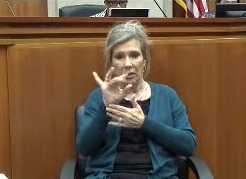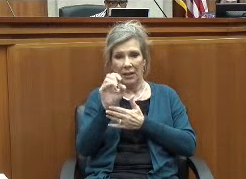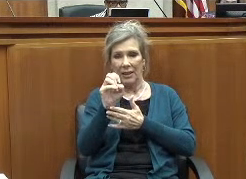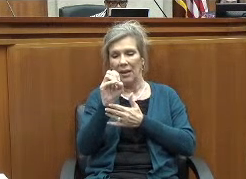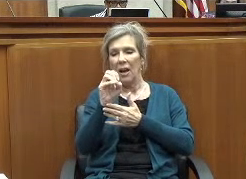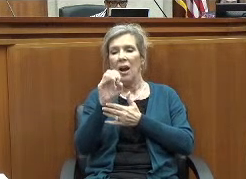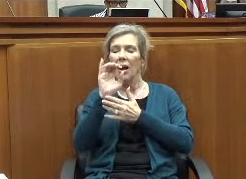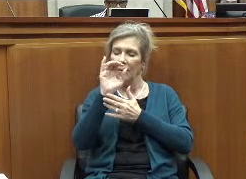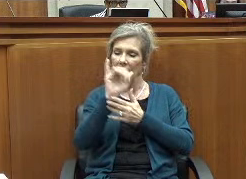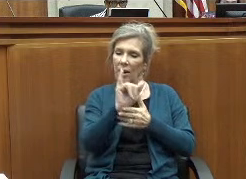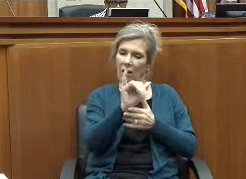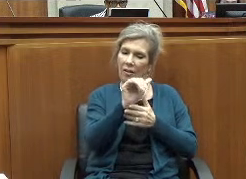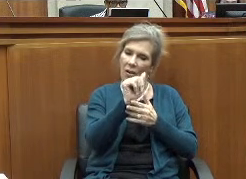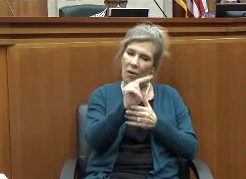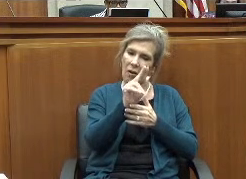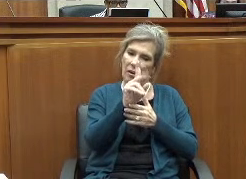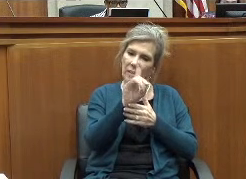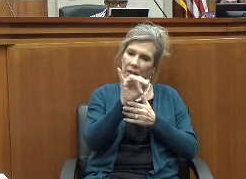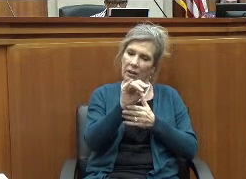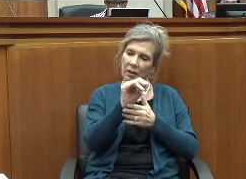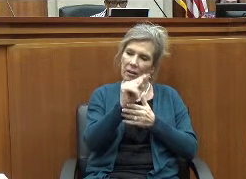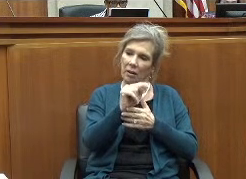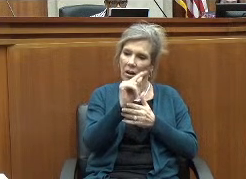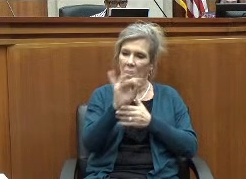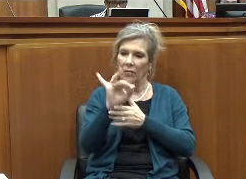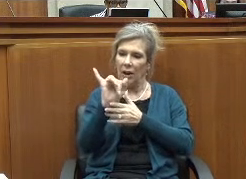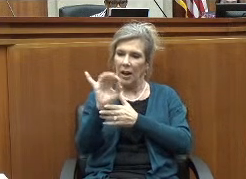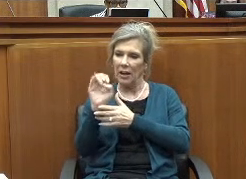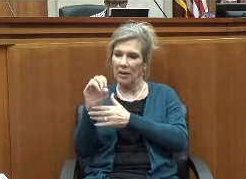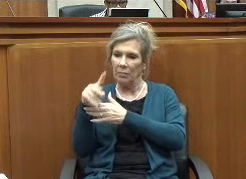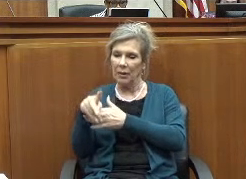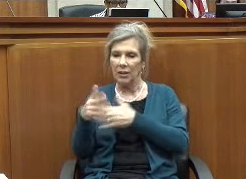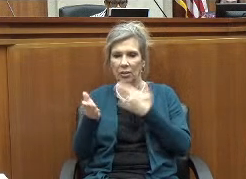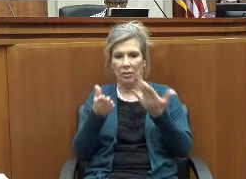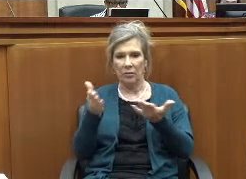provided for students who are at the pod sites.